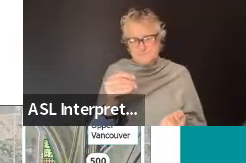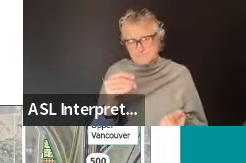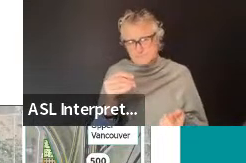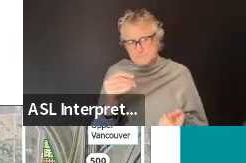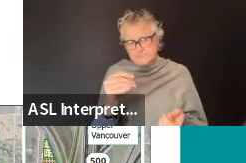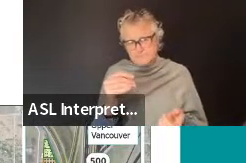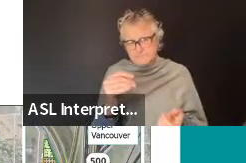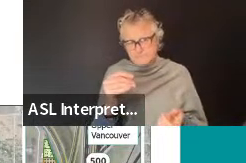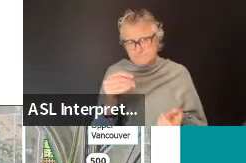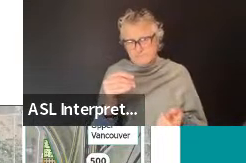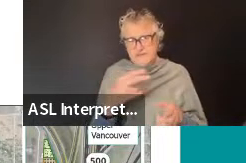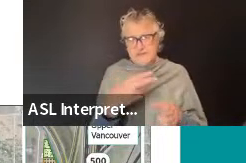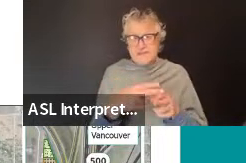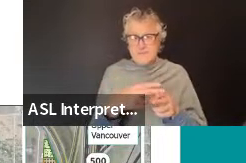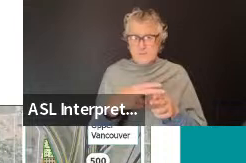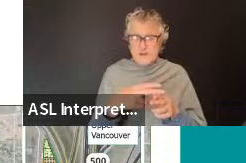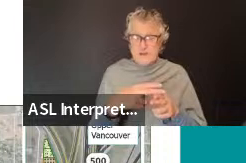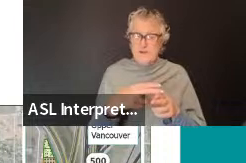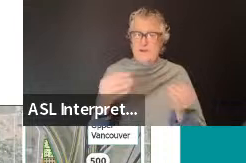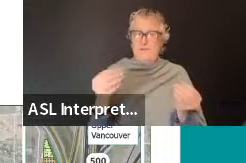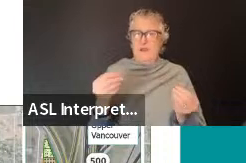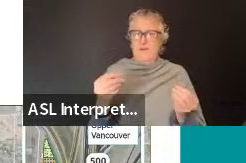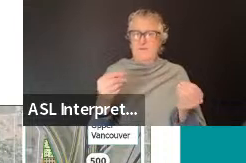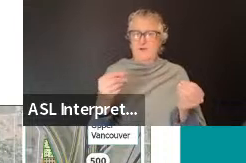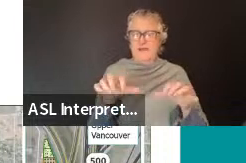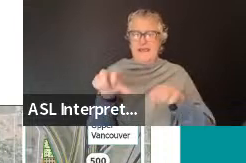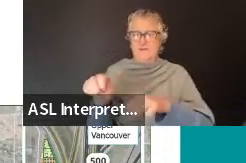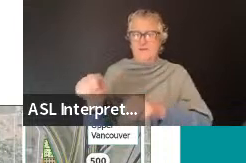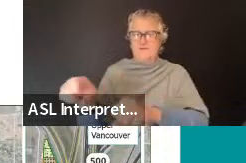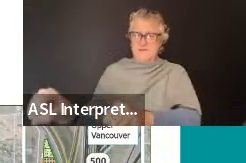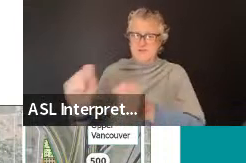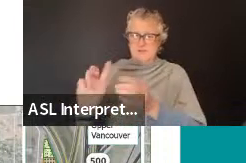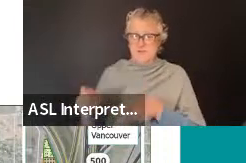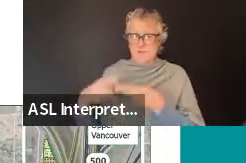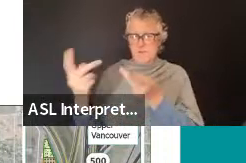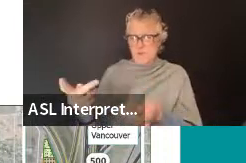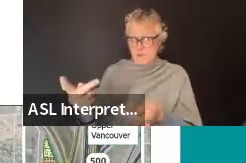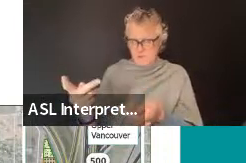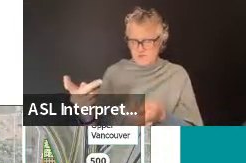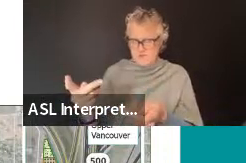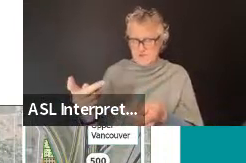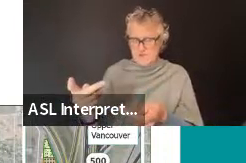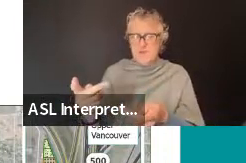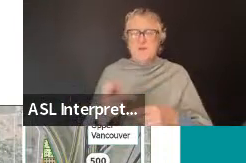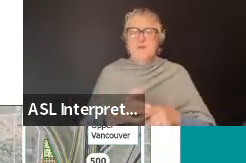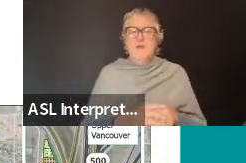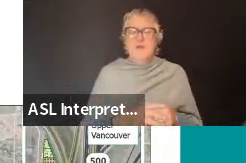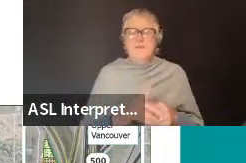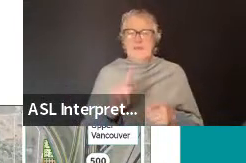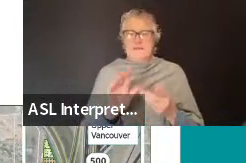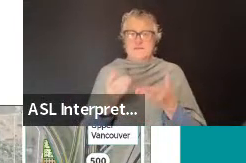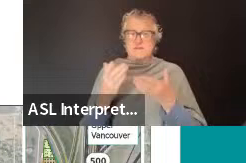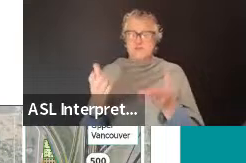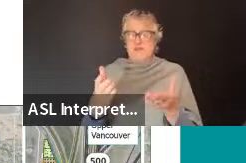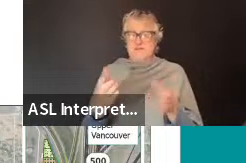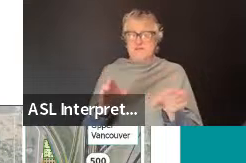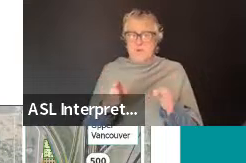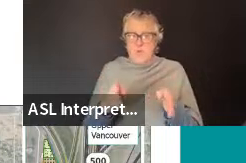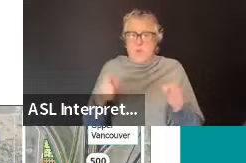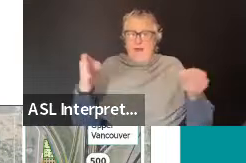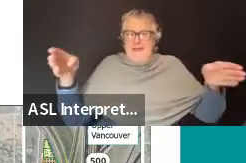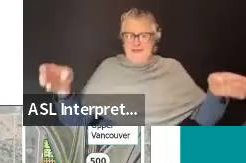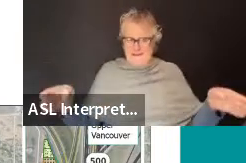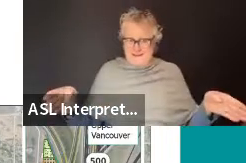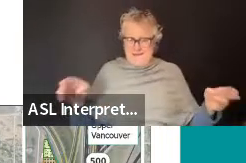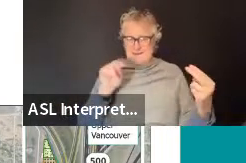The modified facilities that are described in there include adjusting and widening the highway, new or